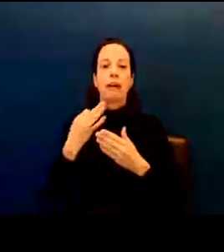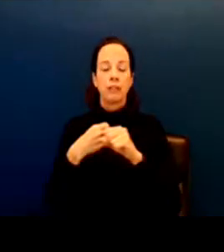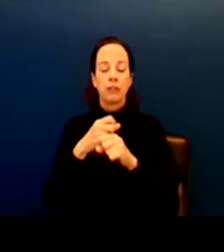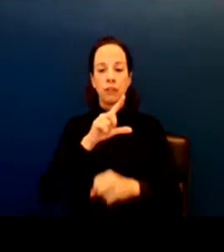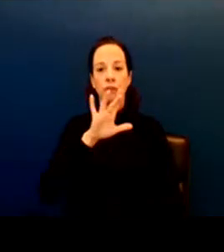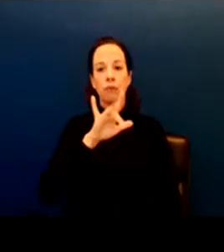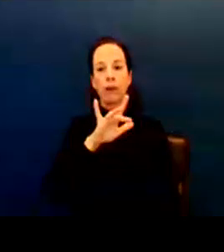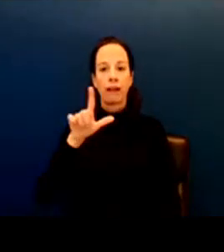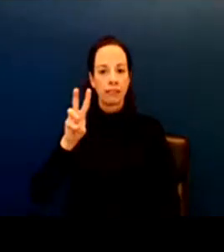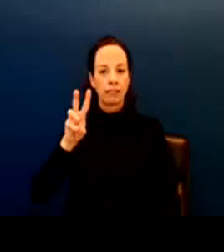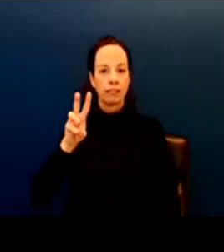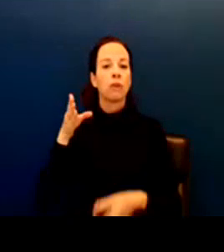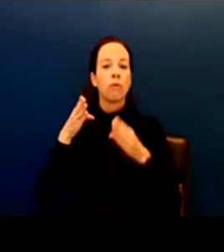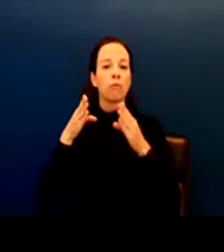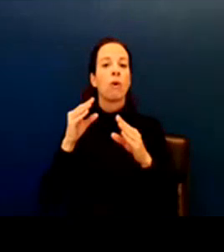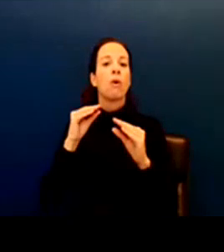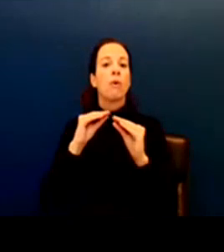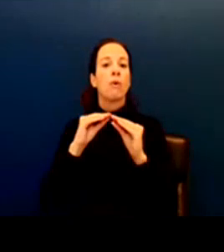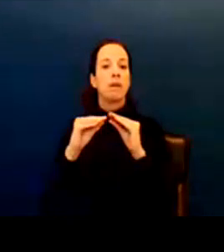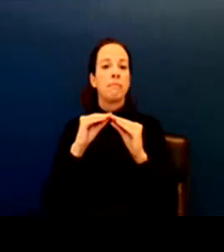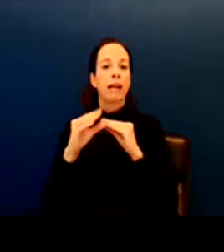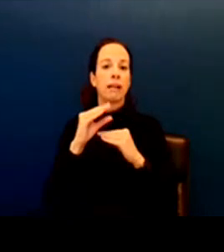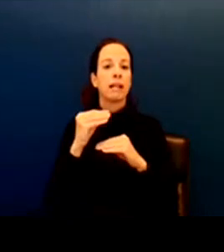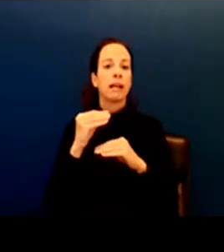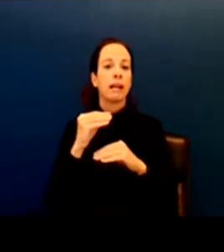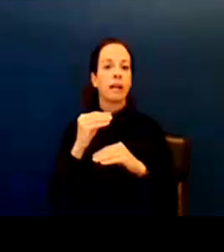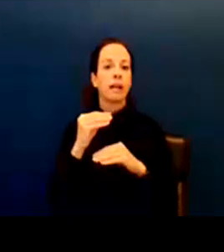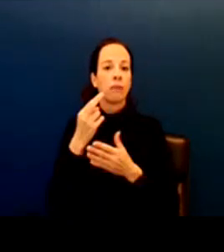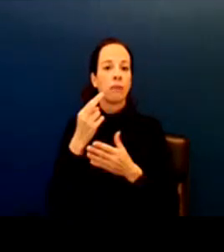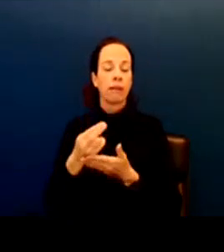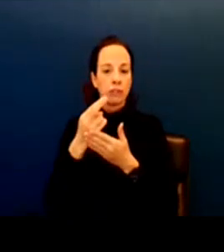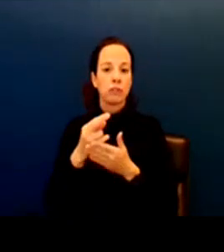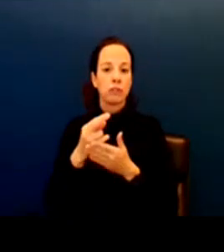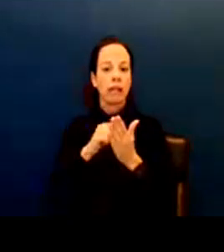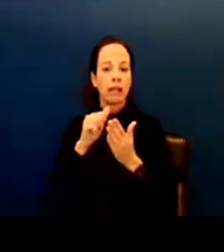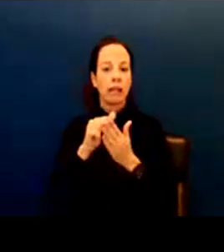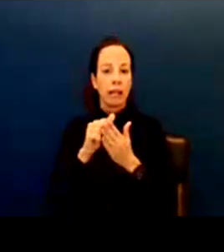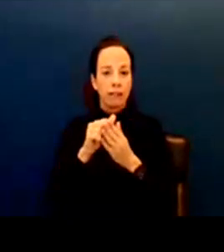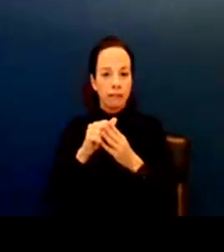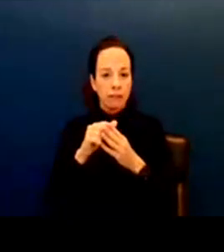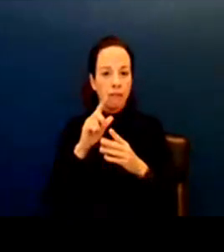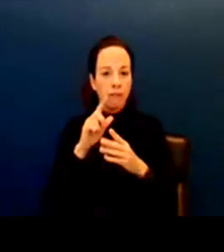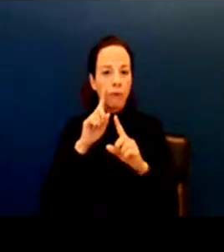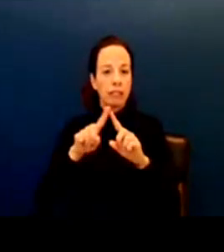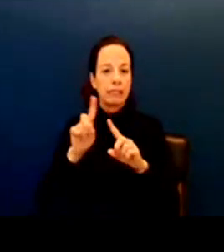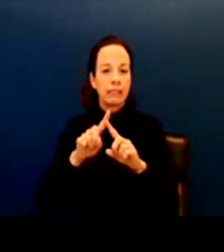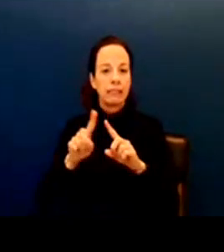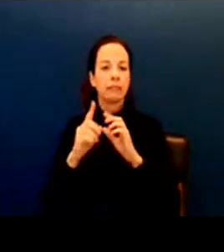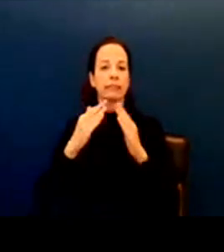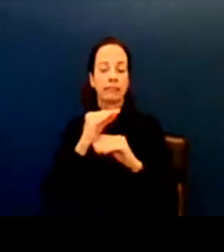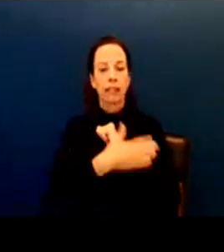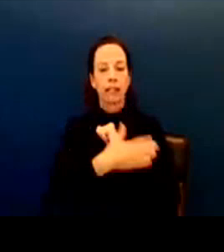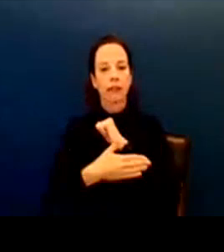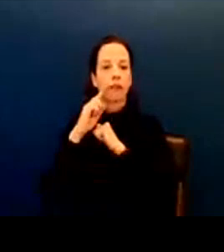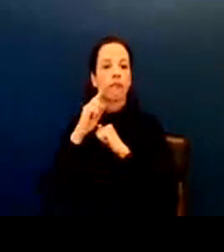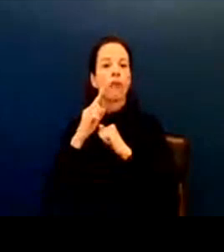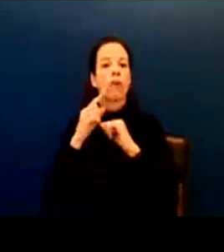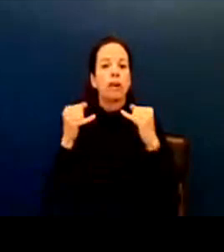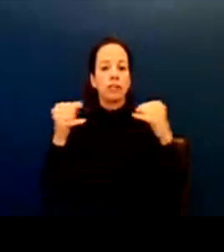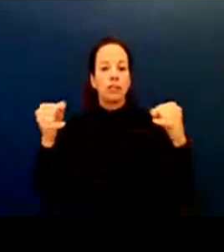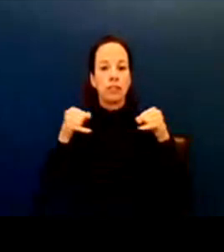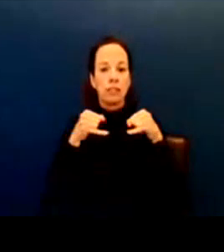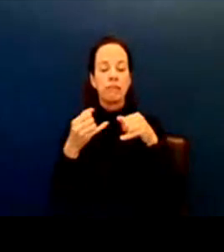25-26 road maintenance and rehabilitation account subsequent report of eligible cities and counties. For jurisdictions to be included in the